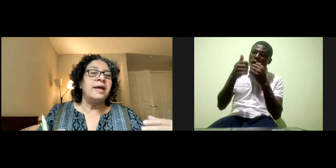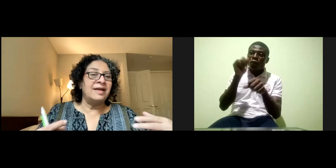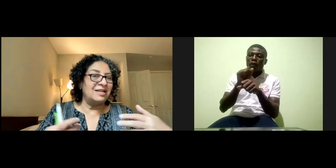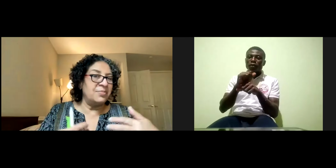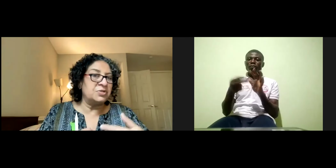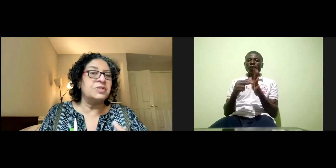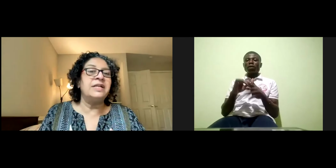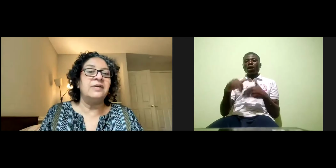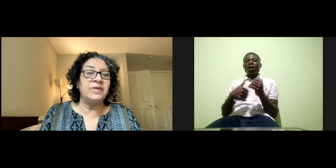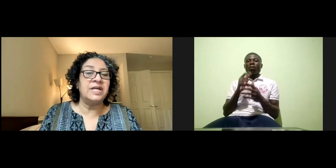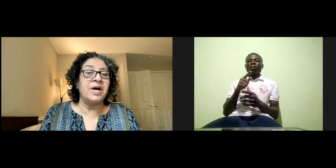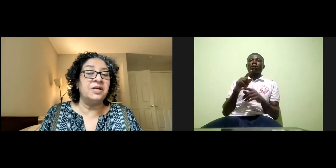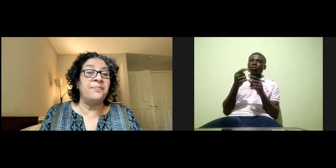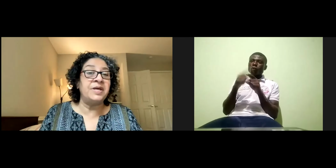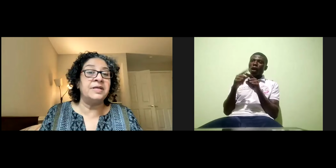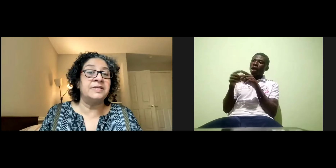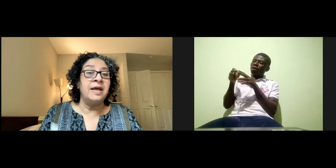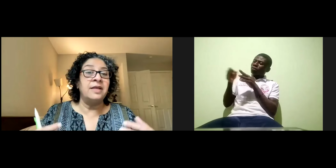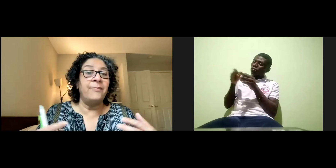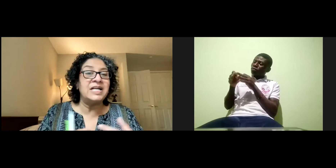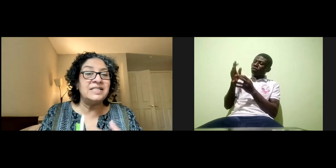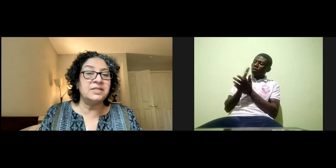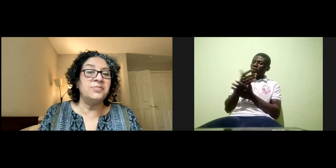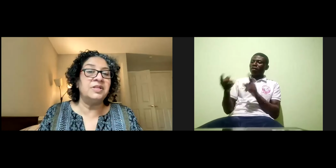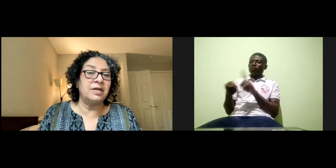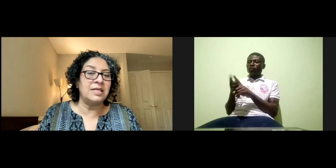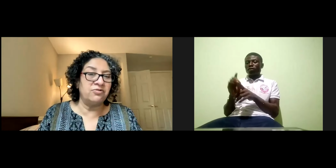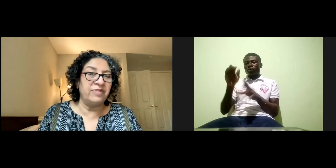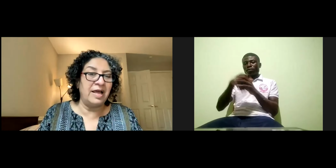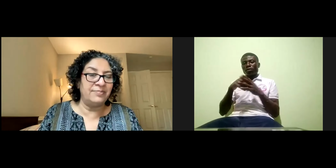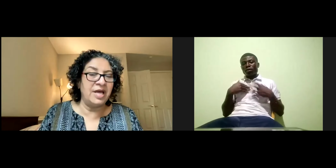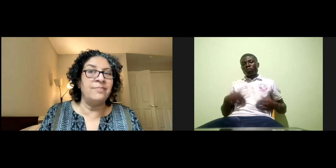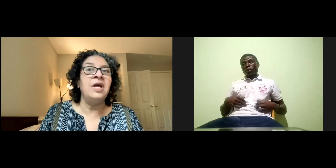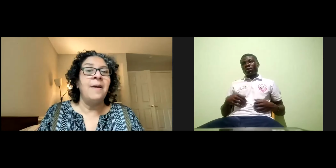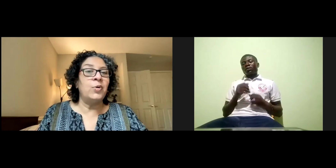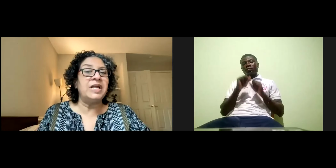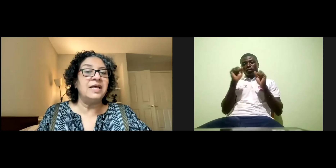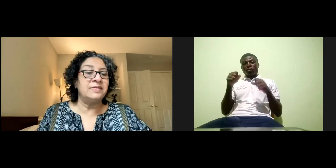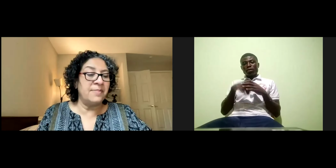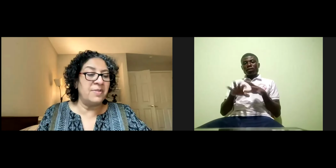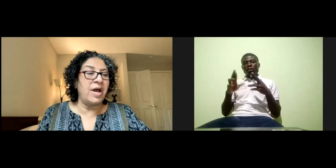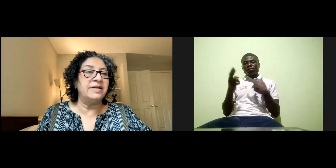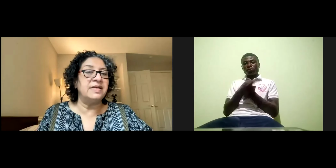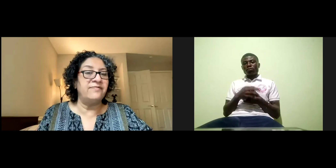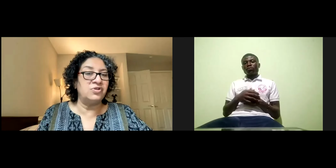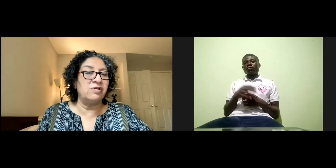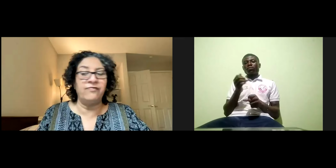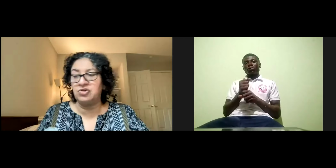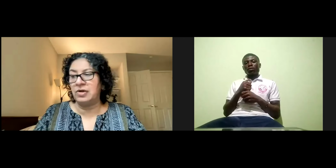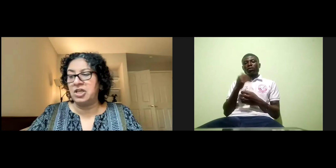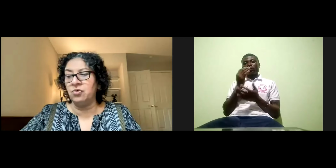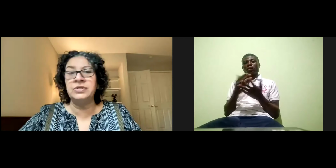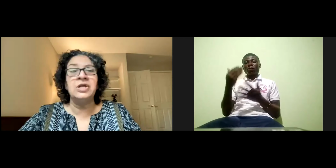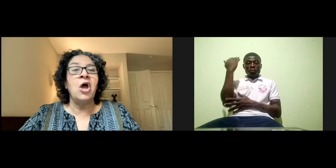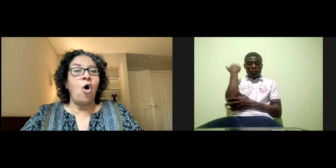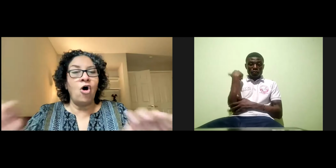reminders, get them associated with some other peers. The buddy system in the classroom will help them, putting them some reminders and